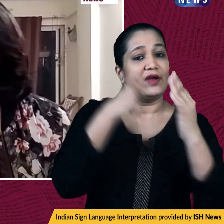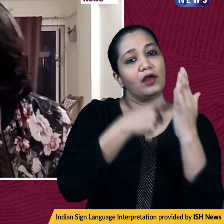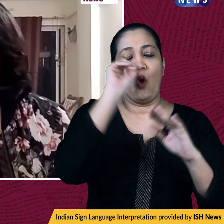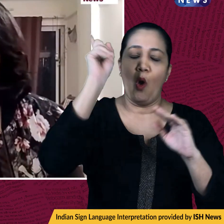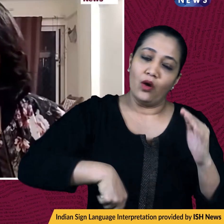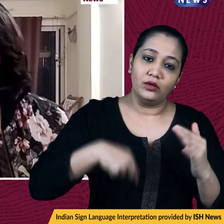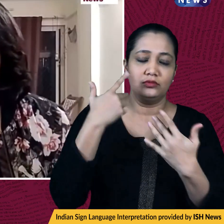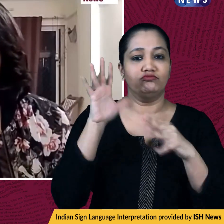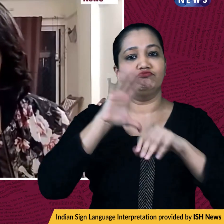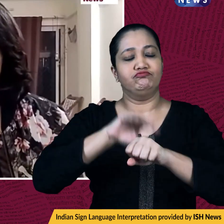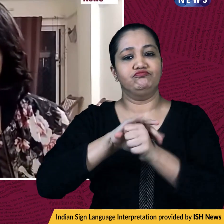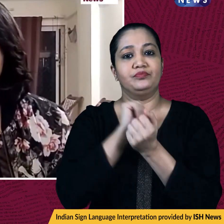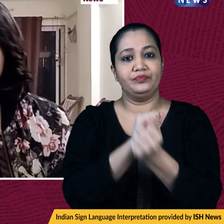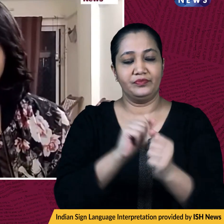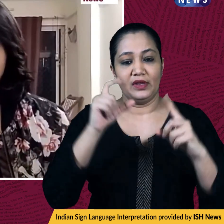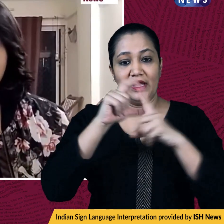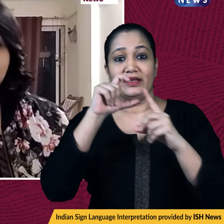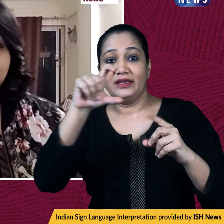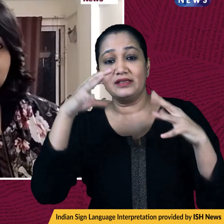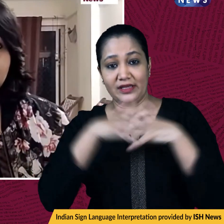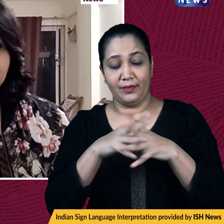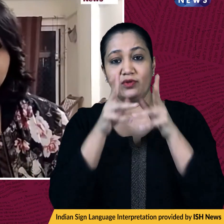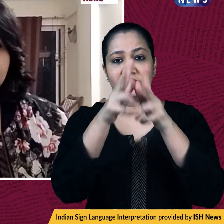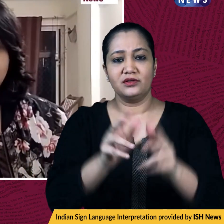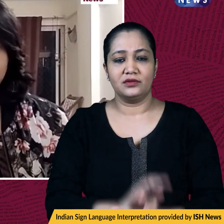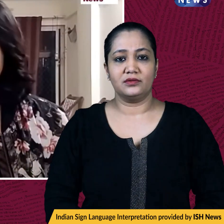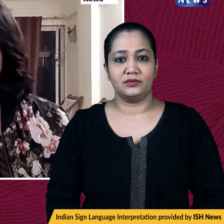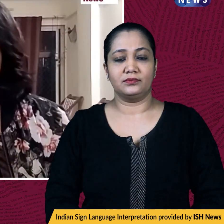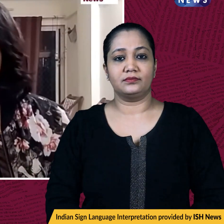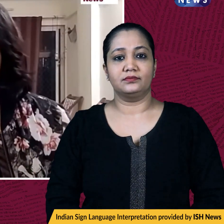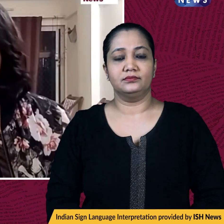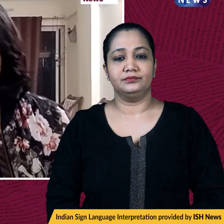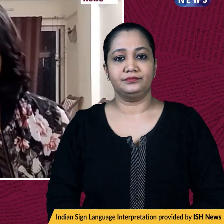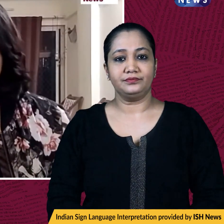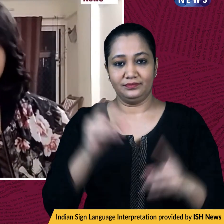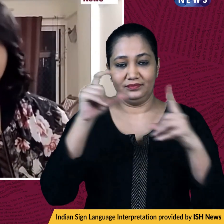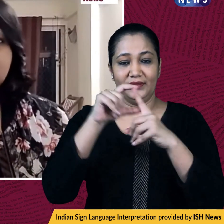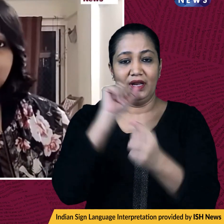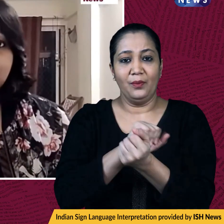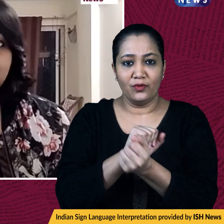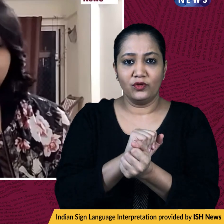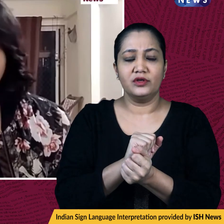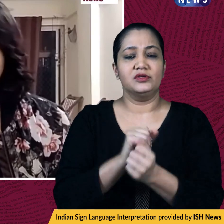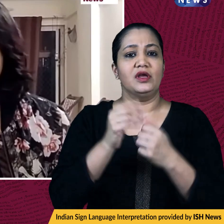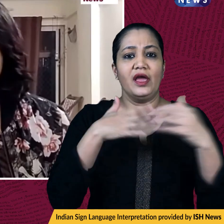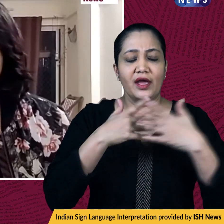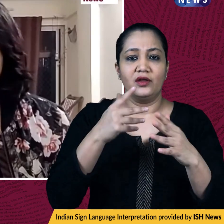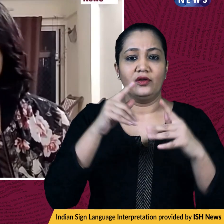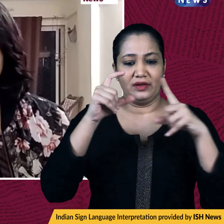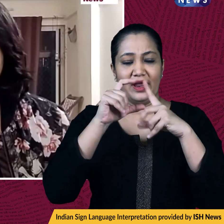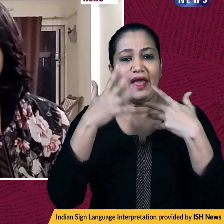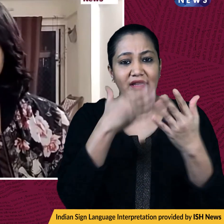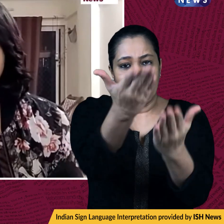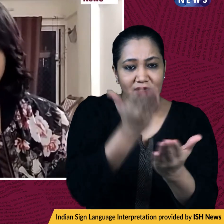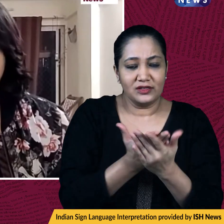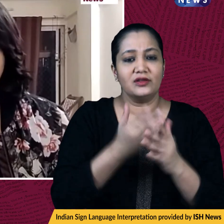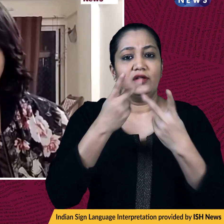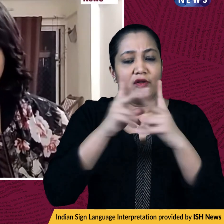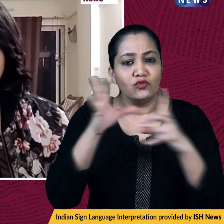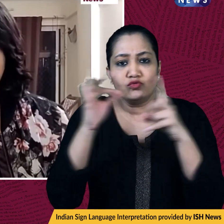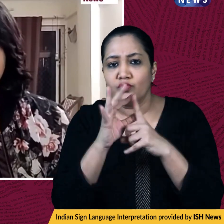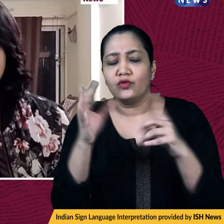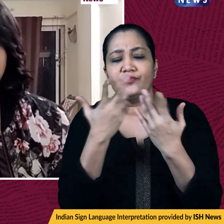vaccine in the US to receive full approval from the FDA. Moving on to other news coming in from across the